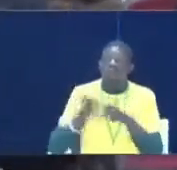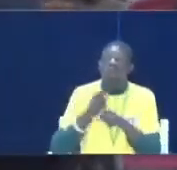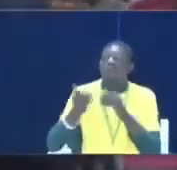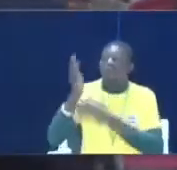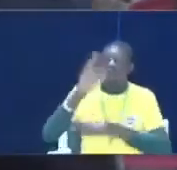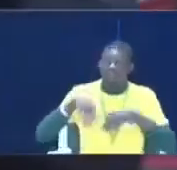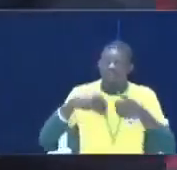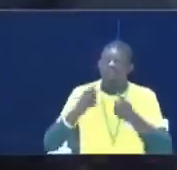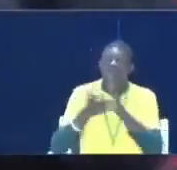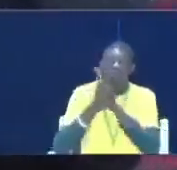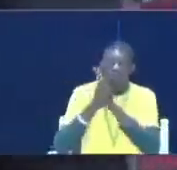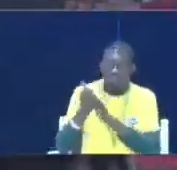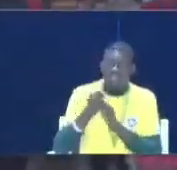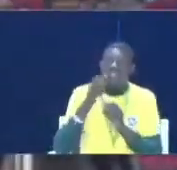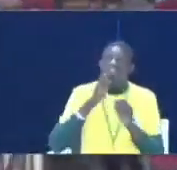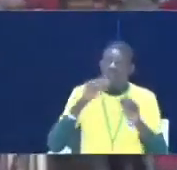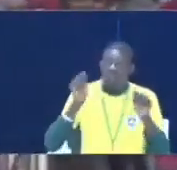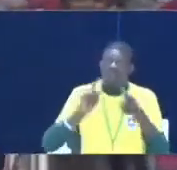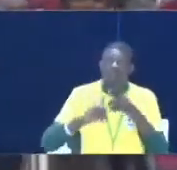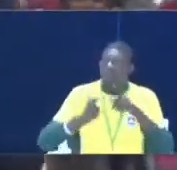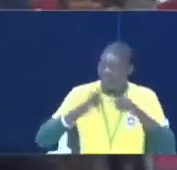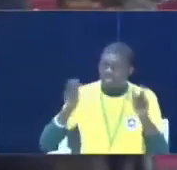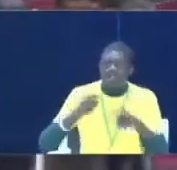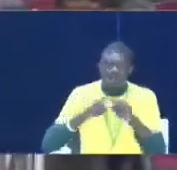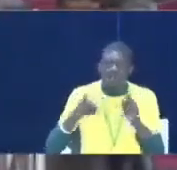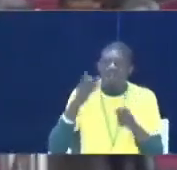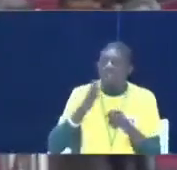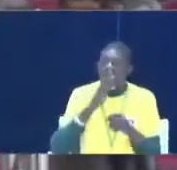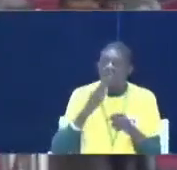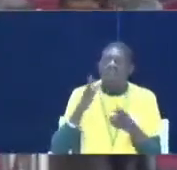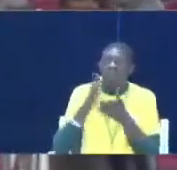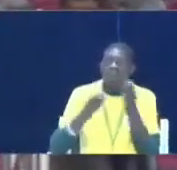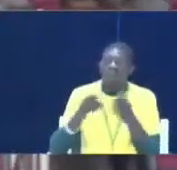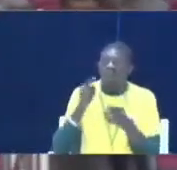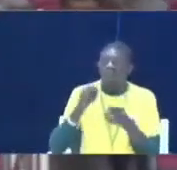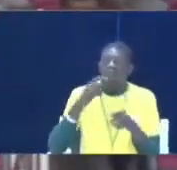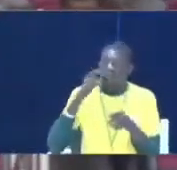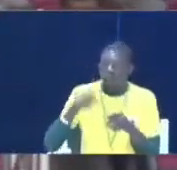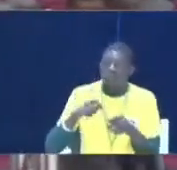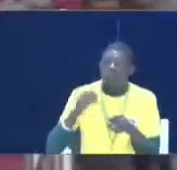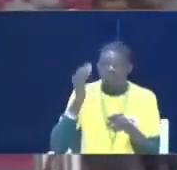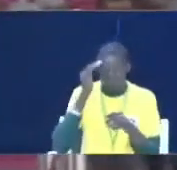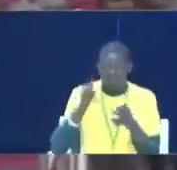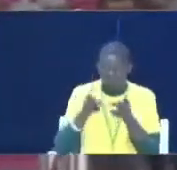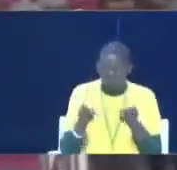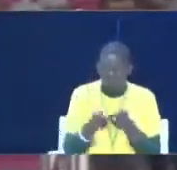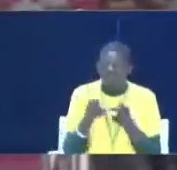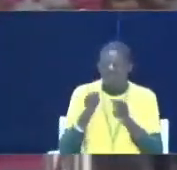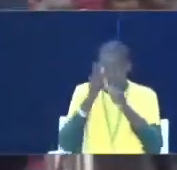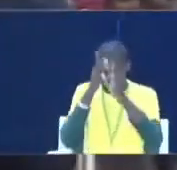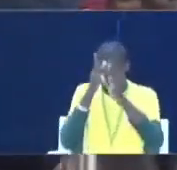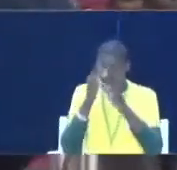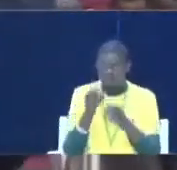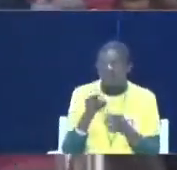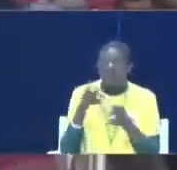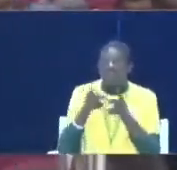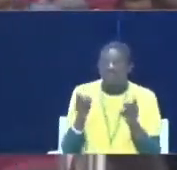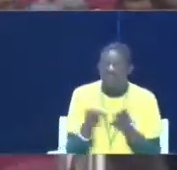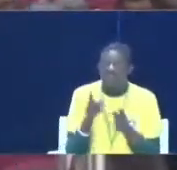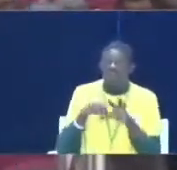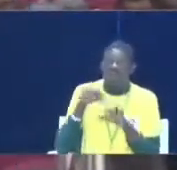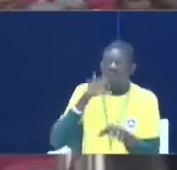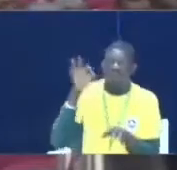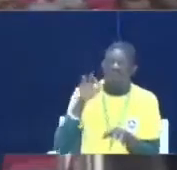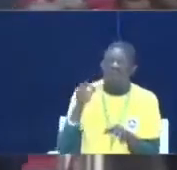you skills. You are eager to enlarge. But there is something you must not ignore. The place of fatherhood. The place of